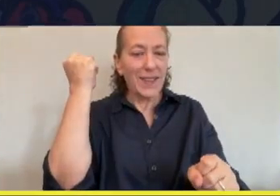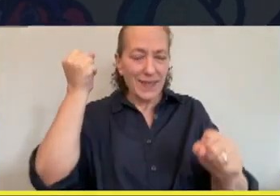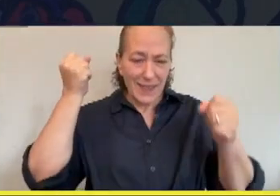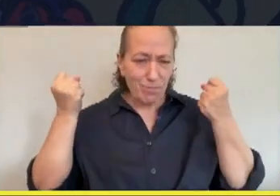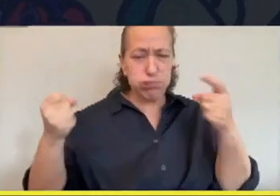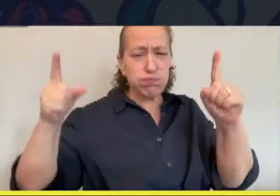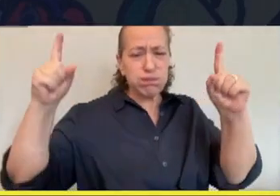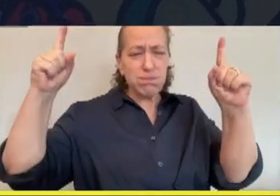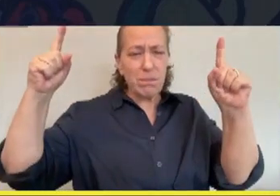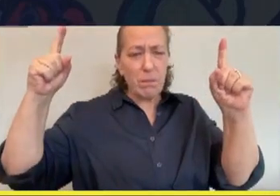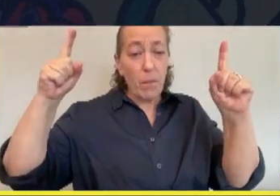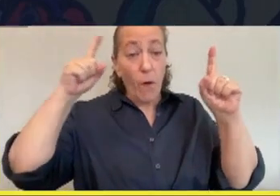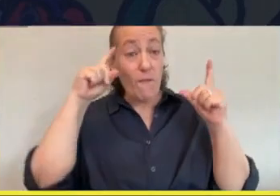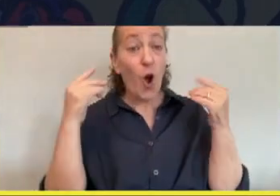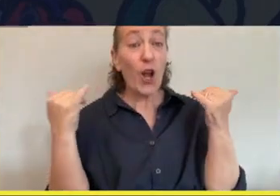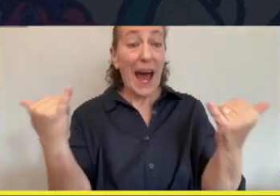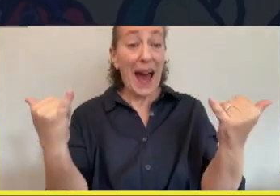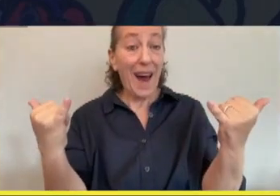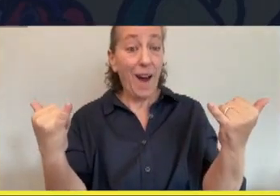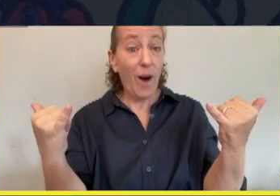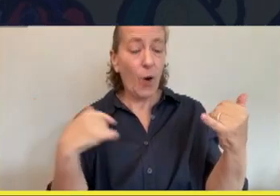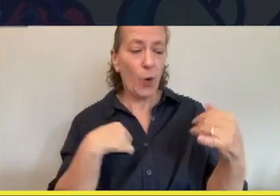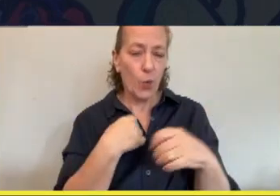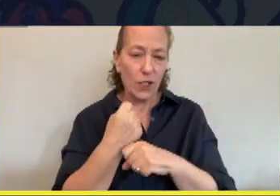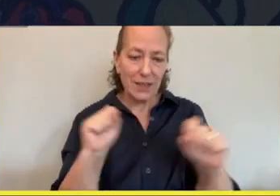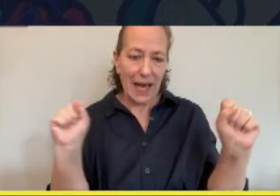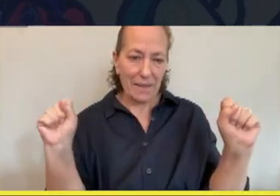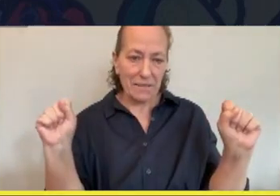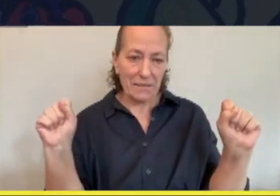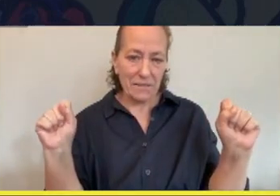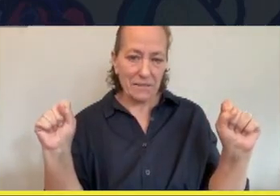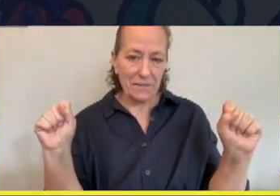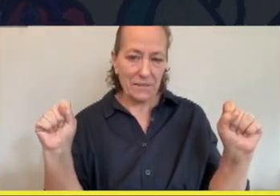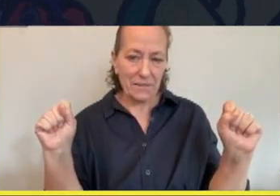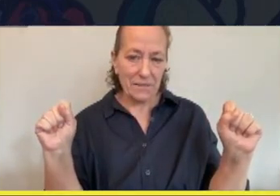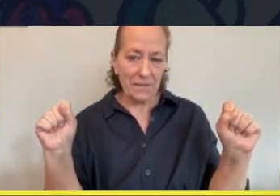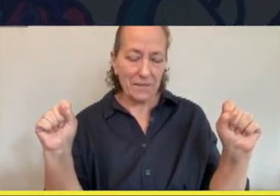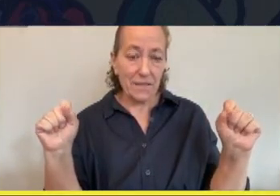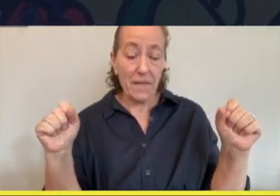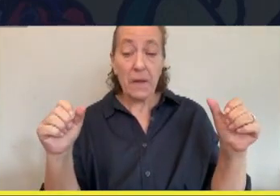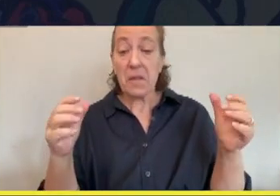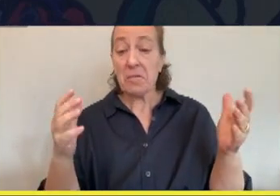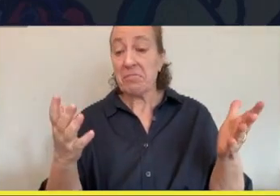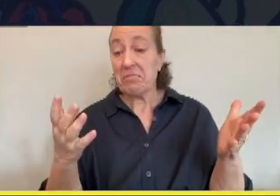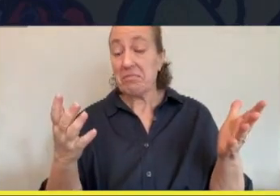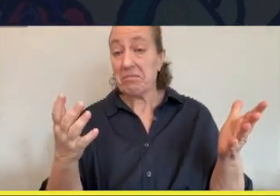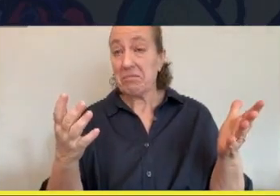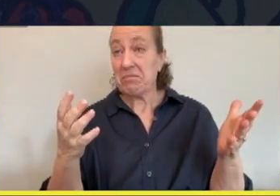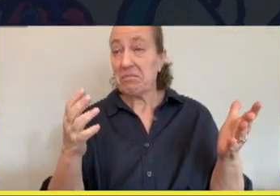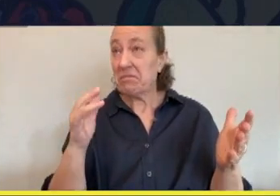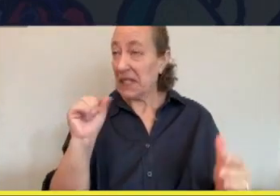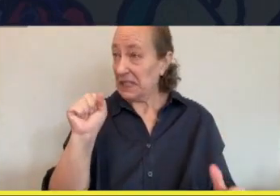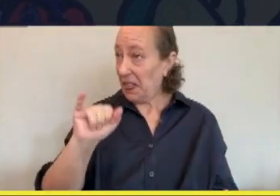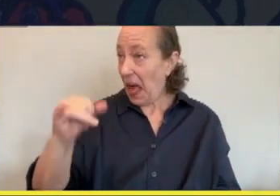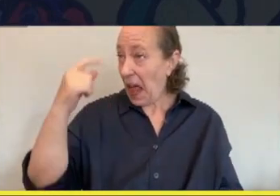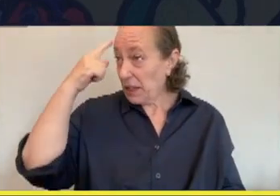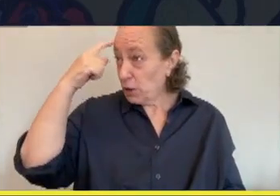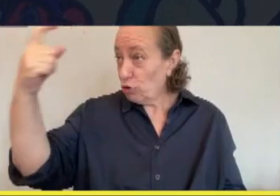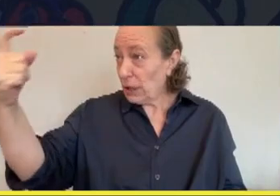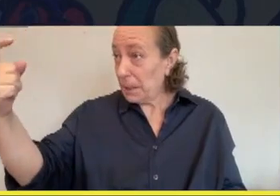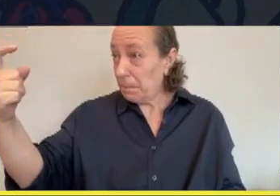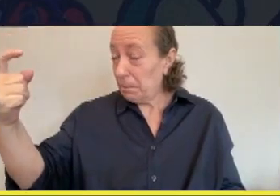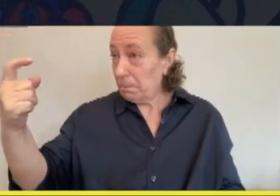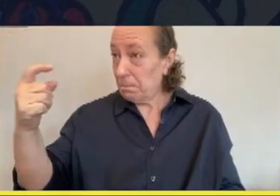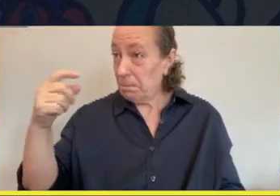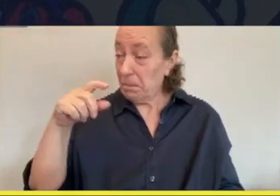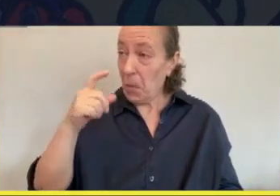were safe. Do not know if this is a dream or a new universe